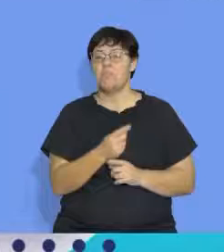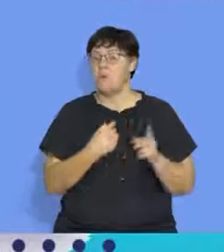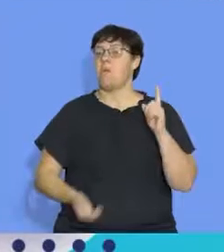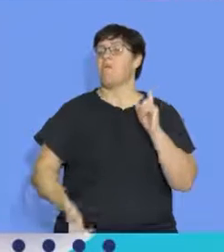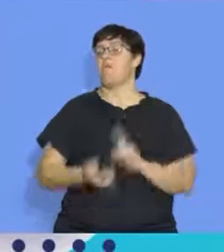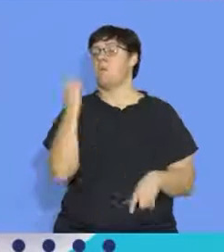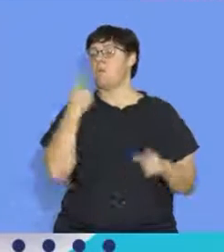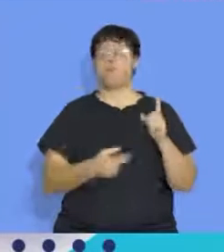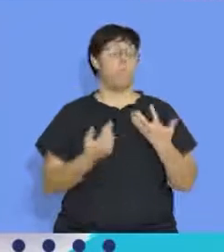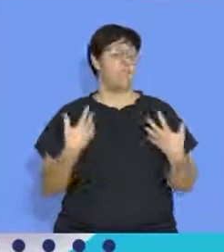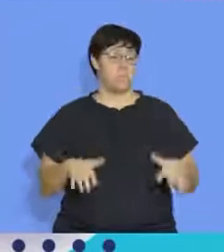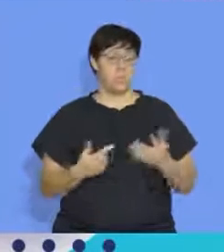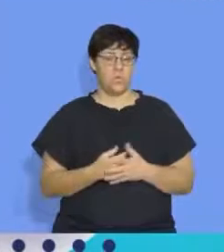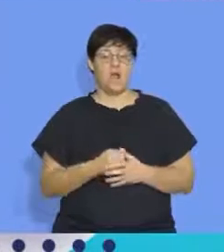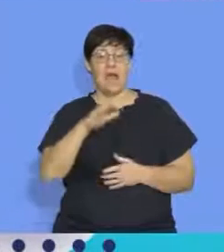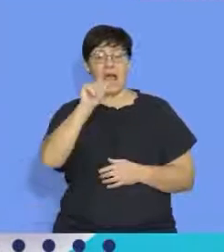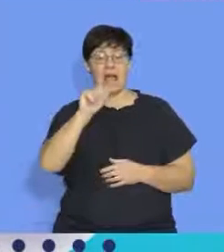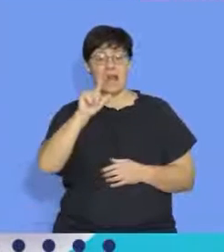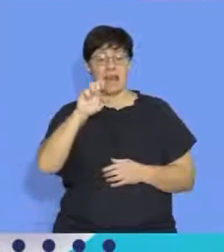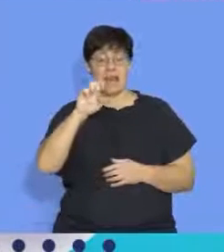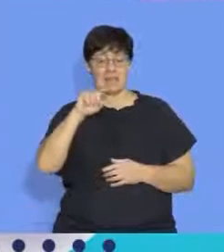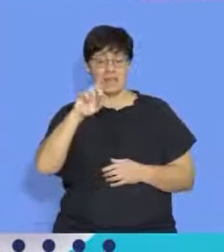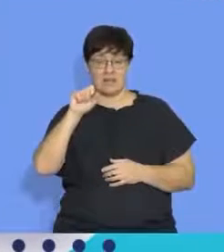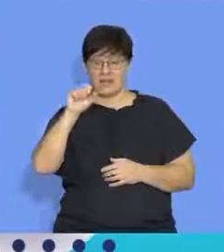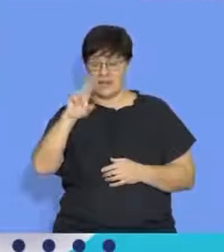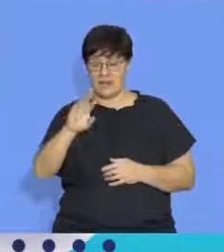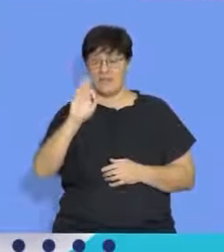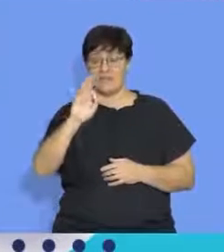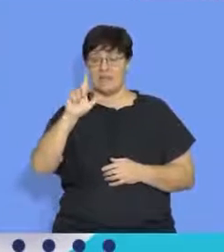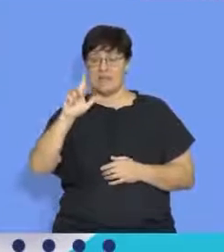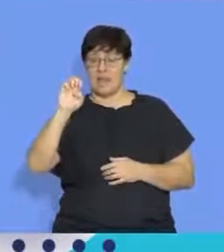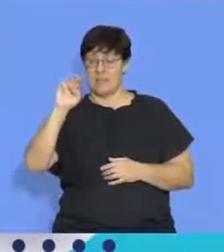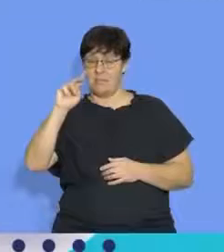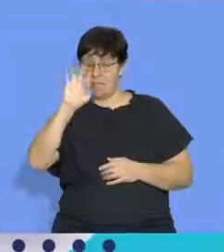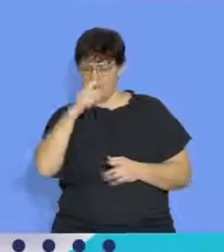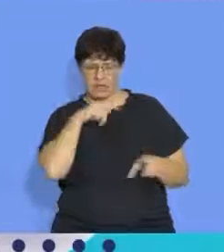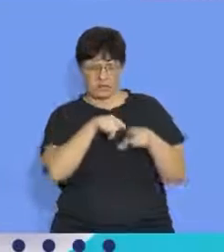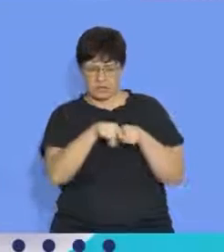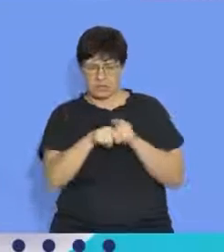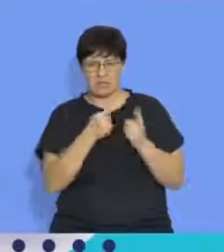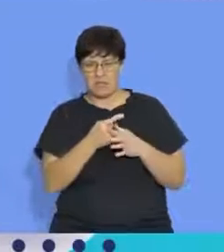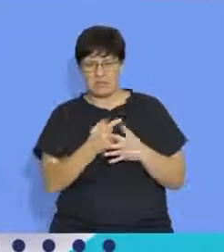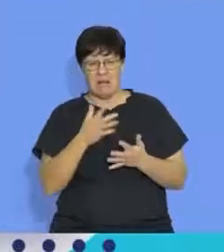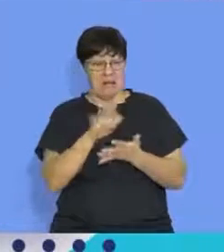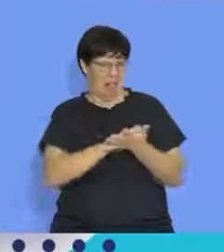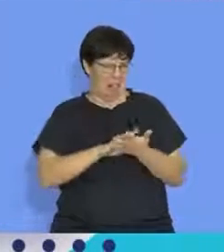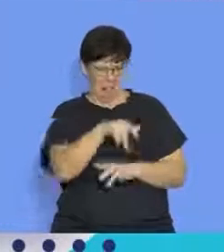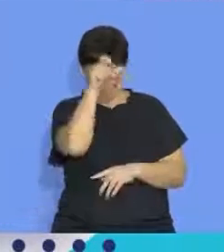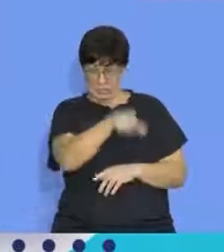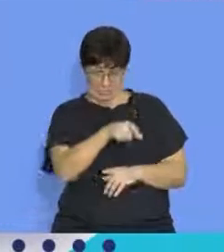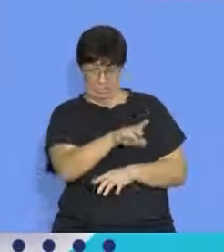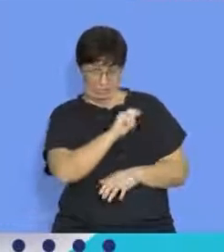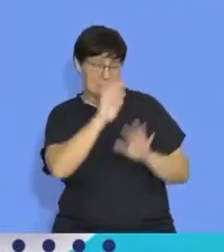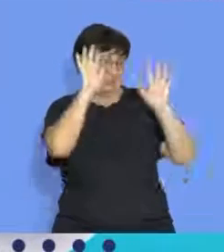discovery. Now, it was discovered by Alexander Fleming, He did a little bit of an experiment. He was actually quite a dirty man, just by the way.